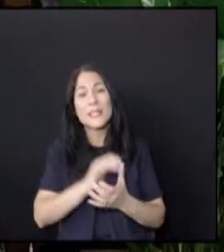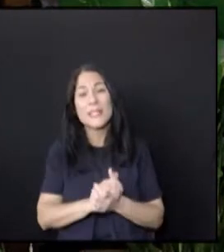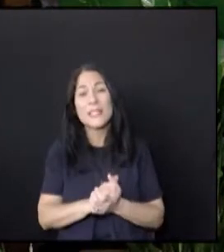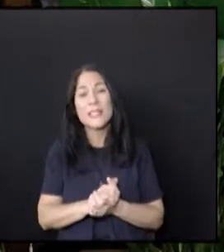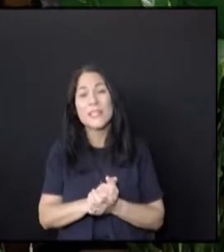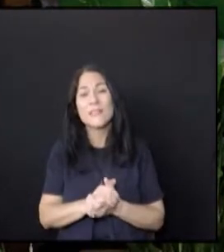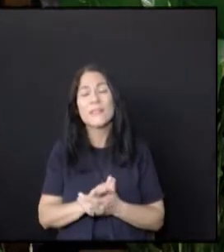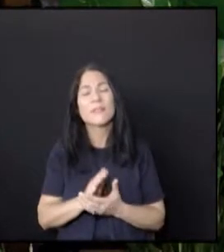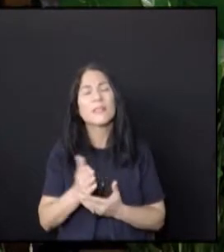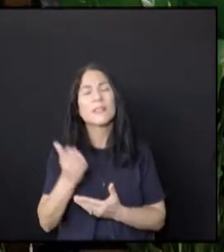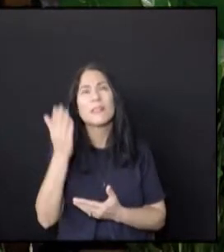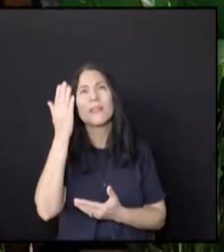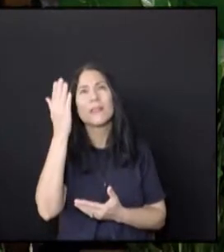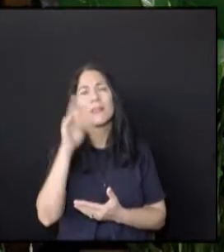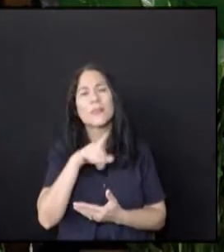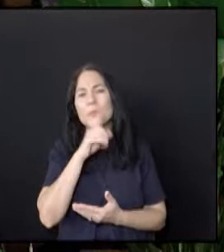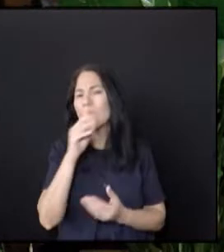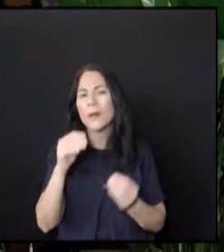you're more than enough for me.